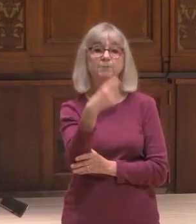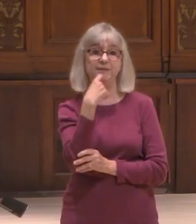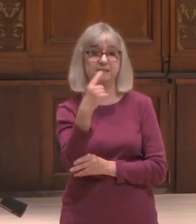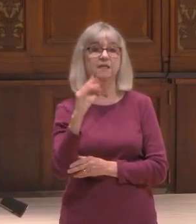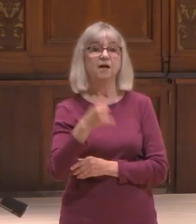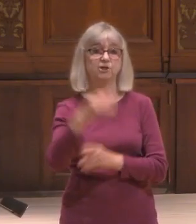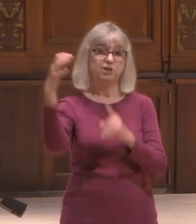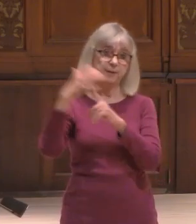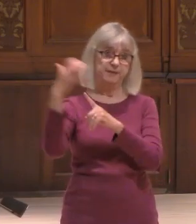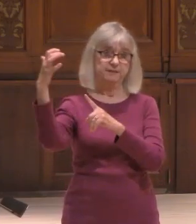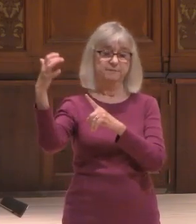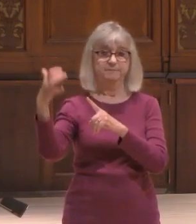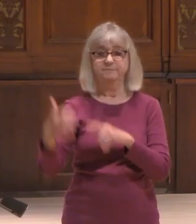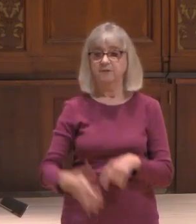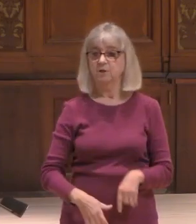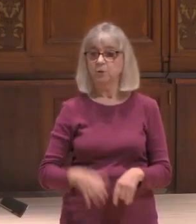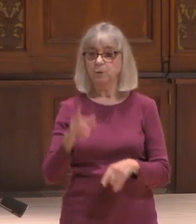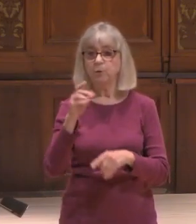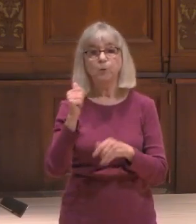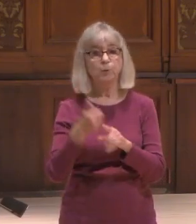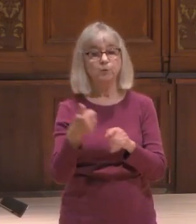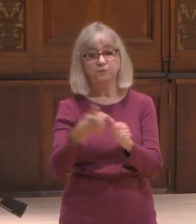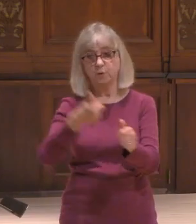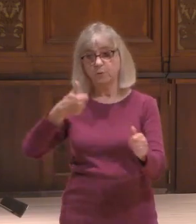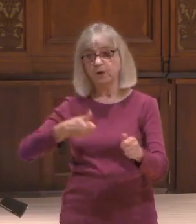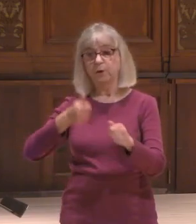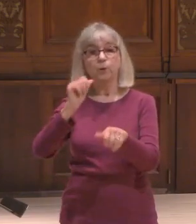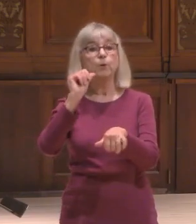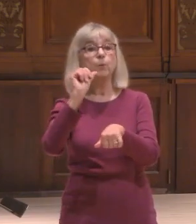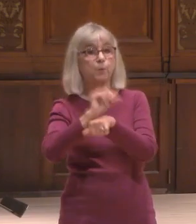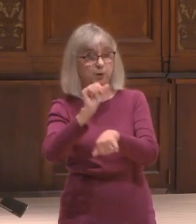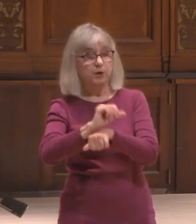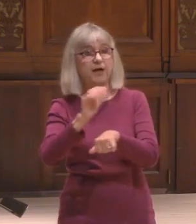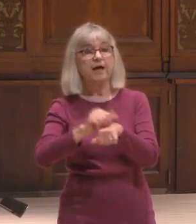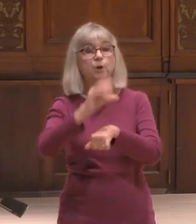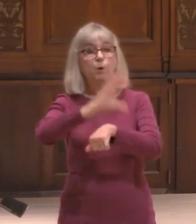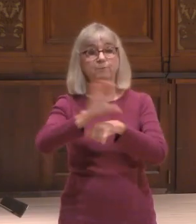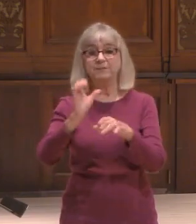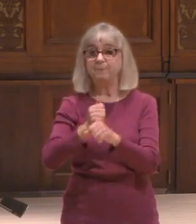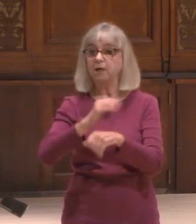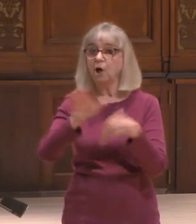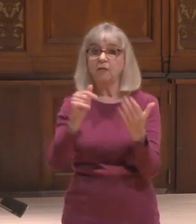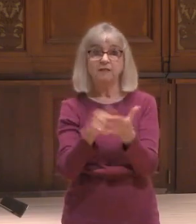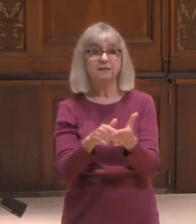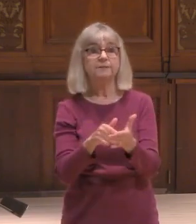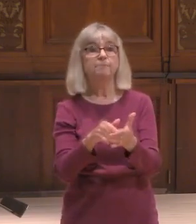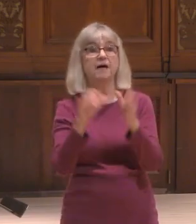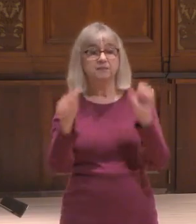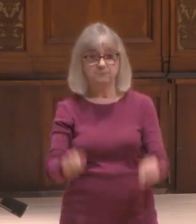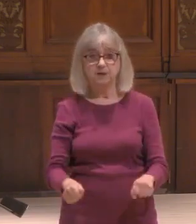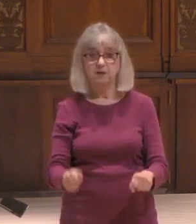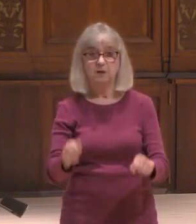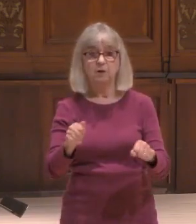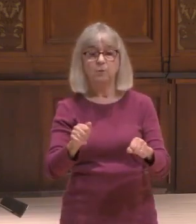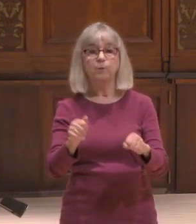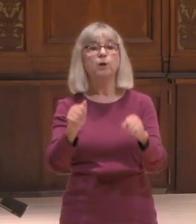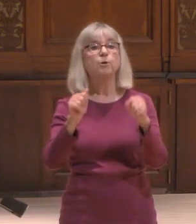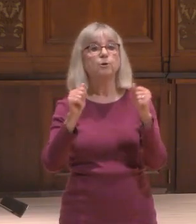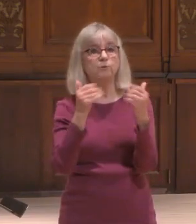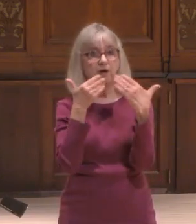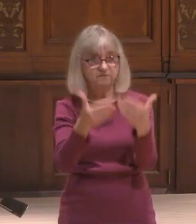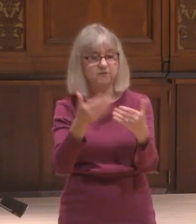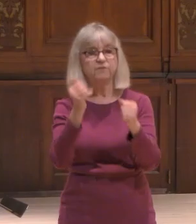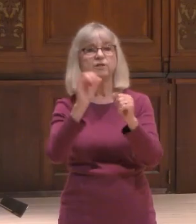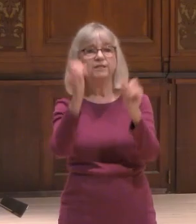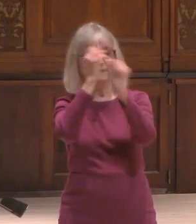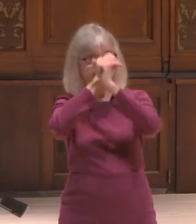champion, whose forerunner work at Corpus made this all possible. We are so grateful for his vision, and because